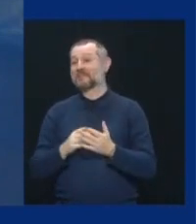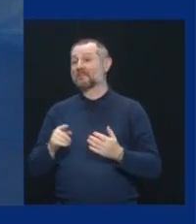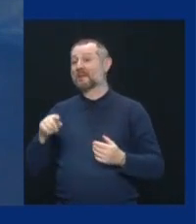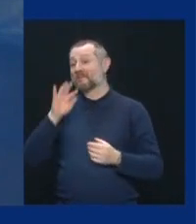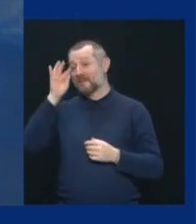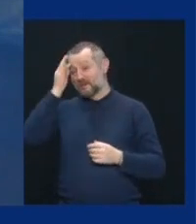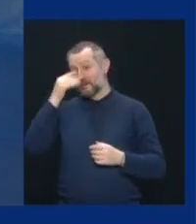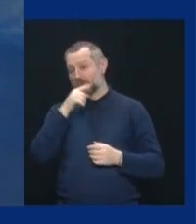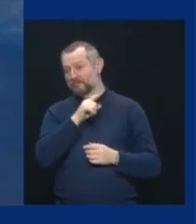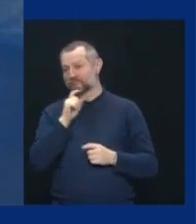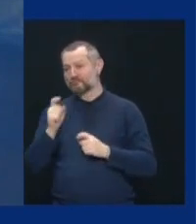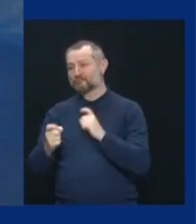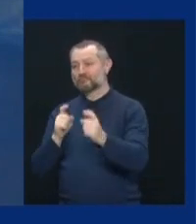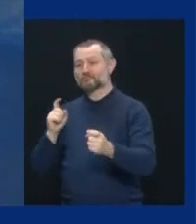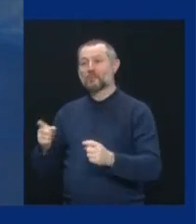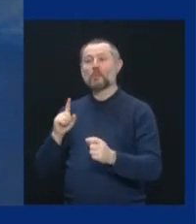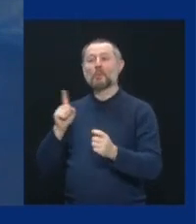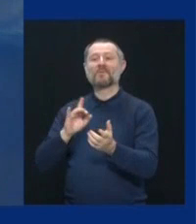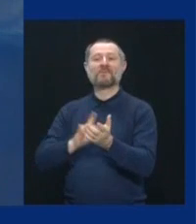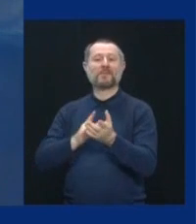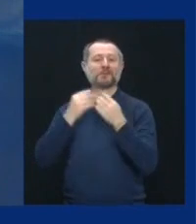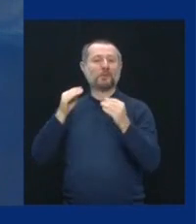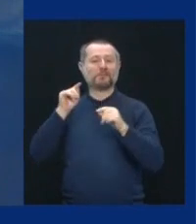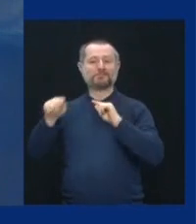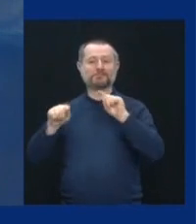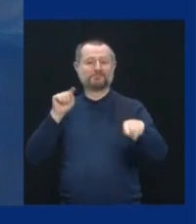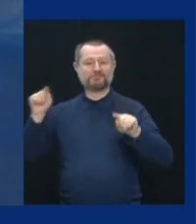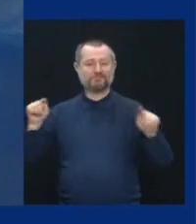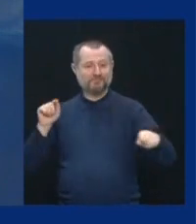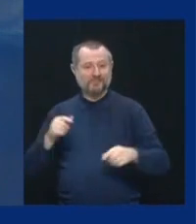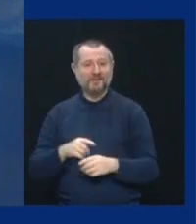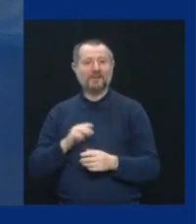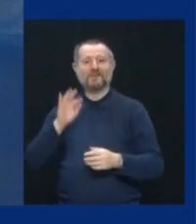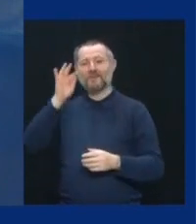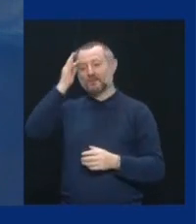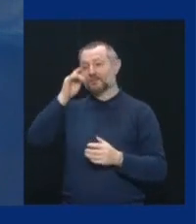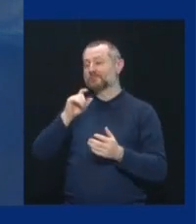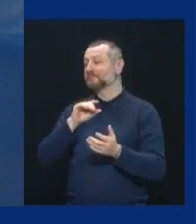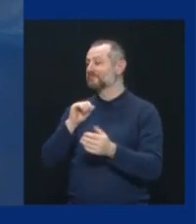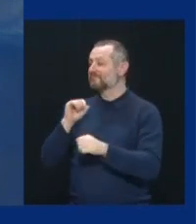sending to pharmacies and the federal government sending to federally qualified health centers.